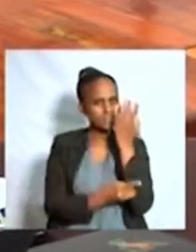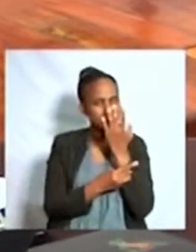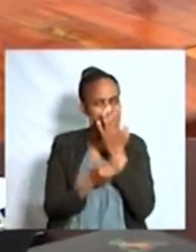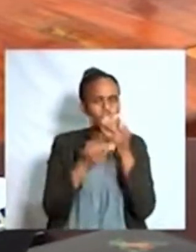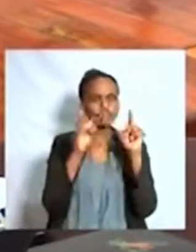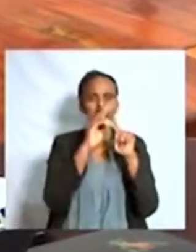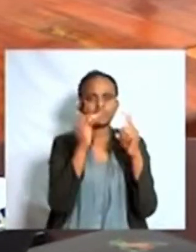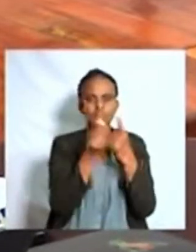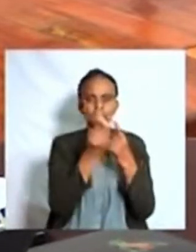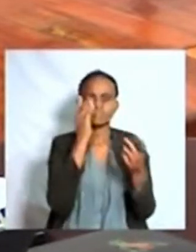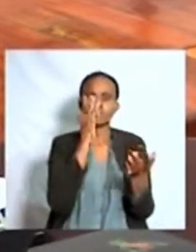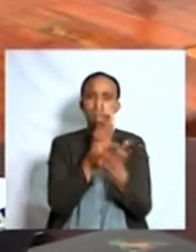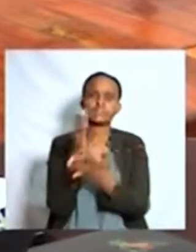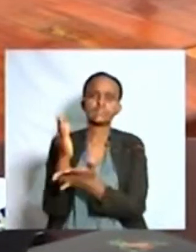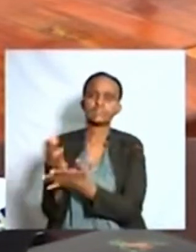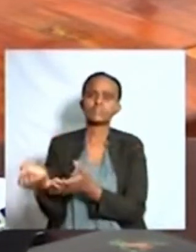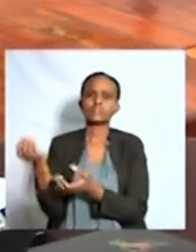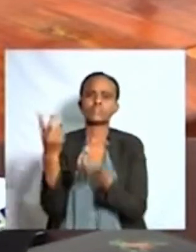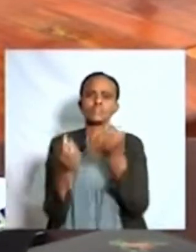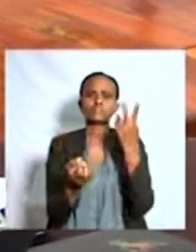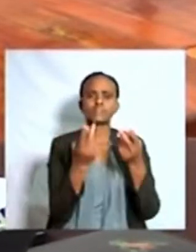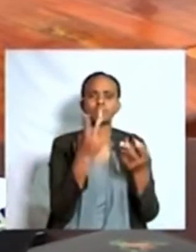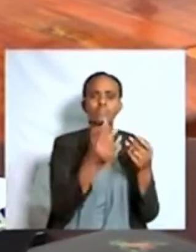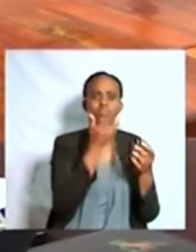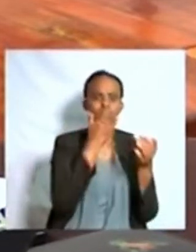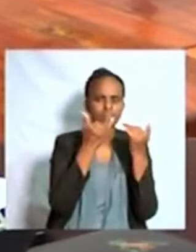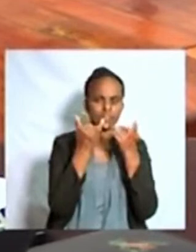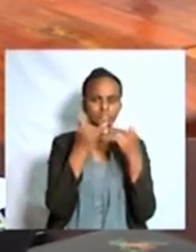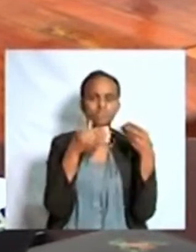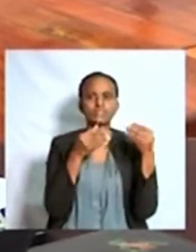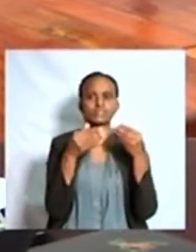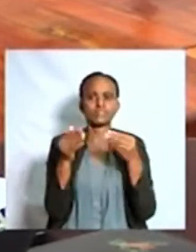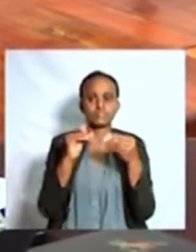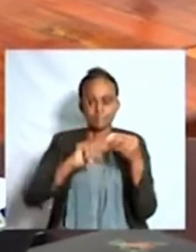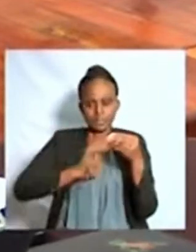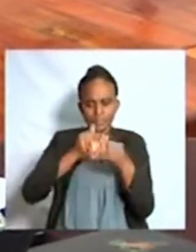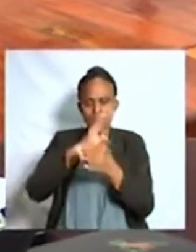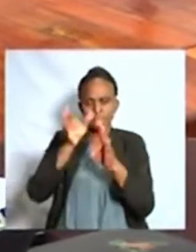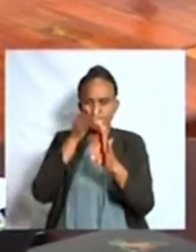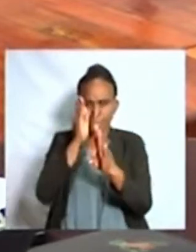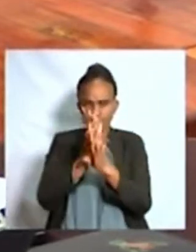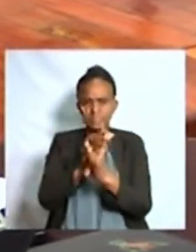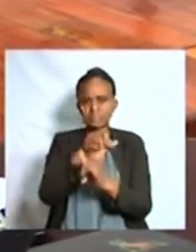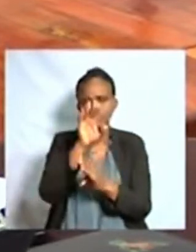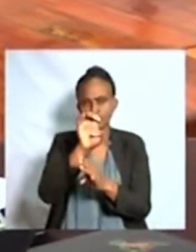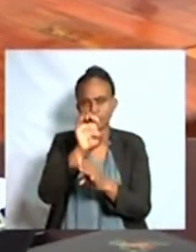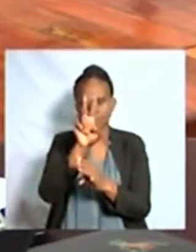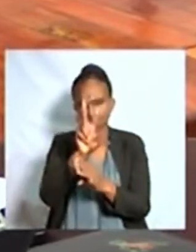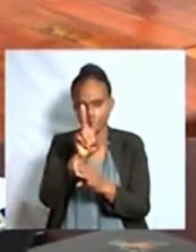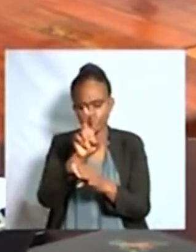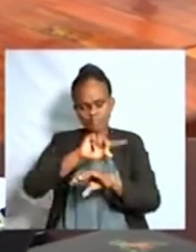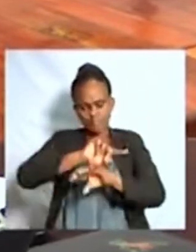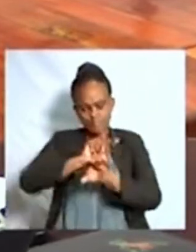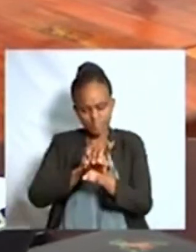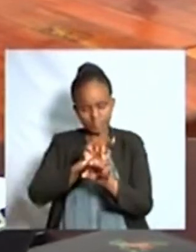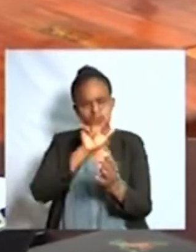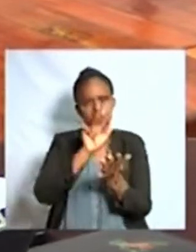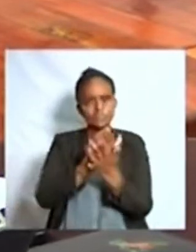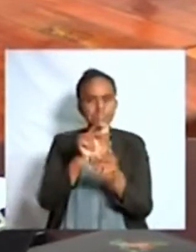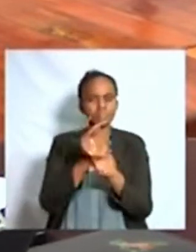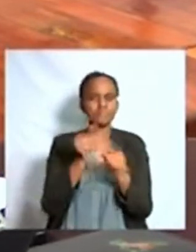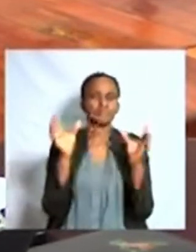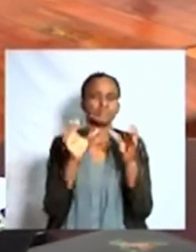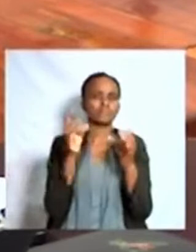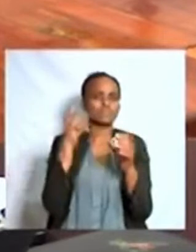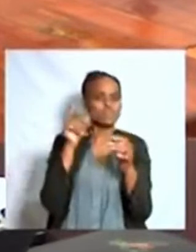to prevent the future mushrooming of illegal markets. We refer to Appendix B2, the minutes of approval by Council